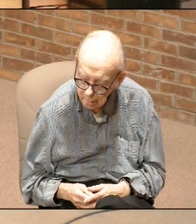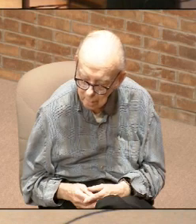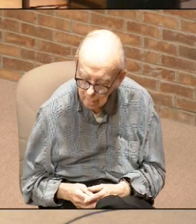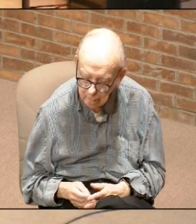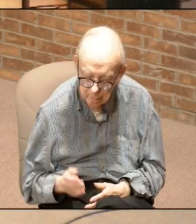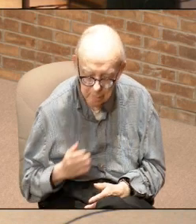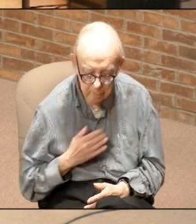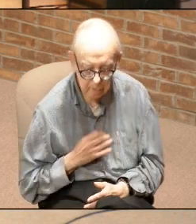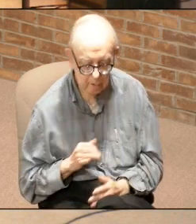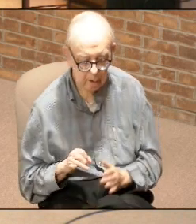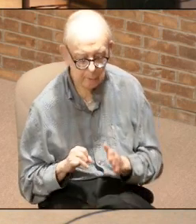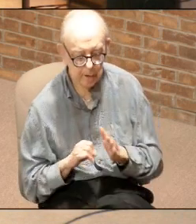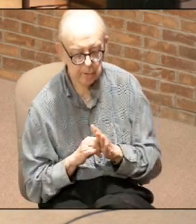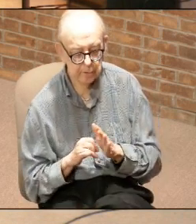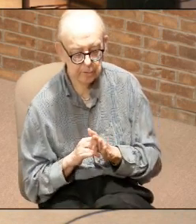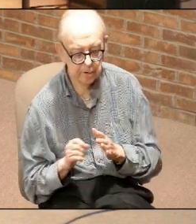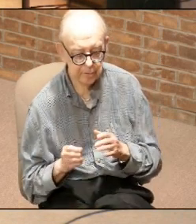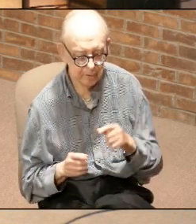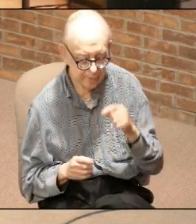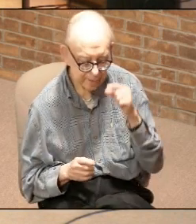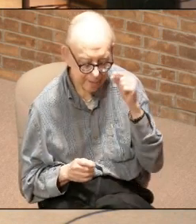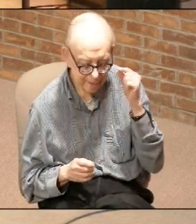my illustration of a cat